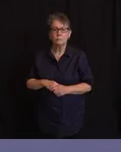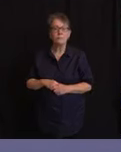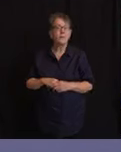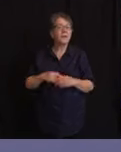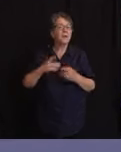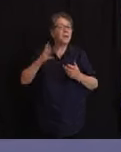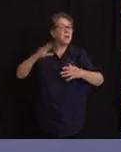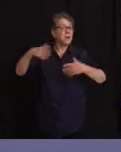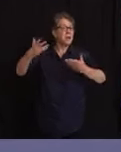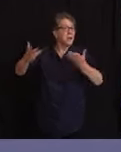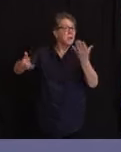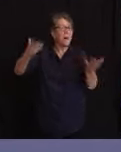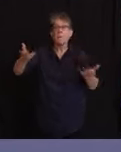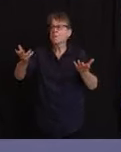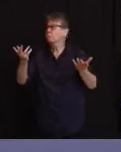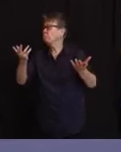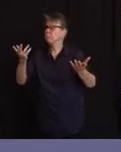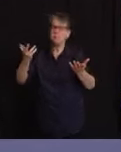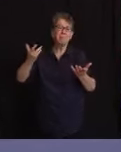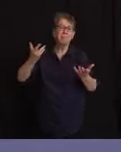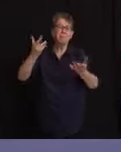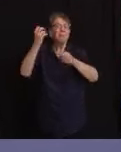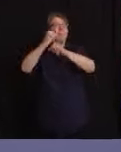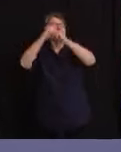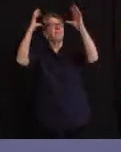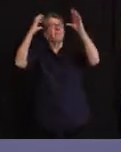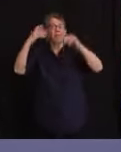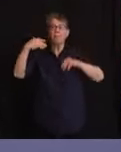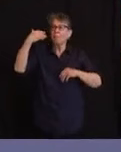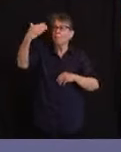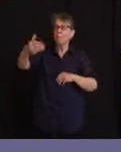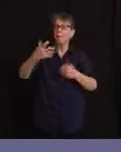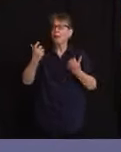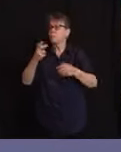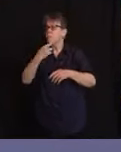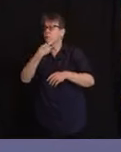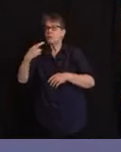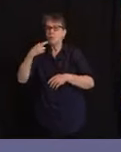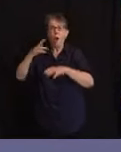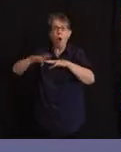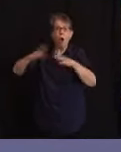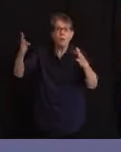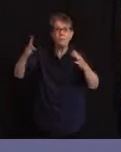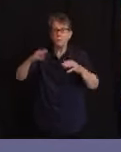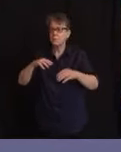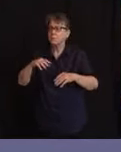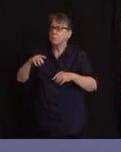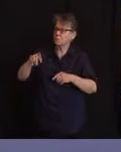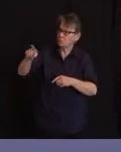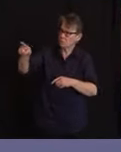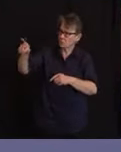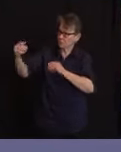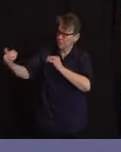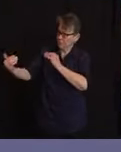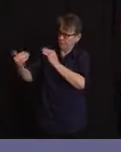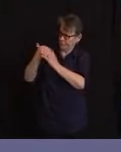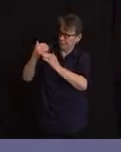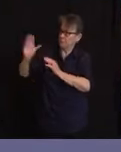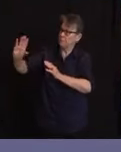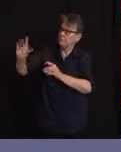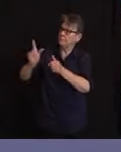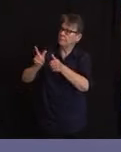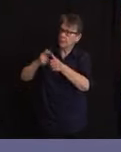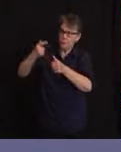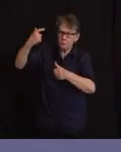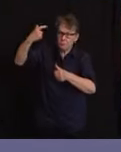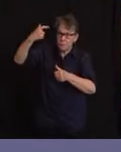available. You go inside, the servers are masked and gloved. The wiping down of surfaces is